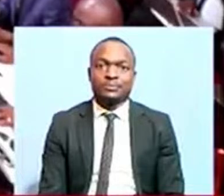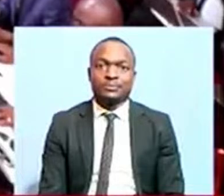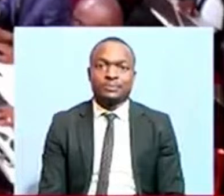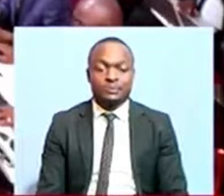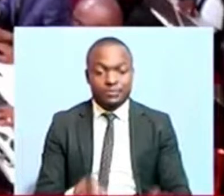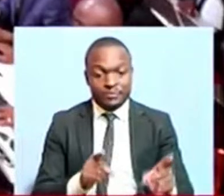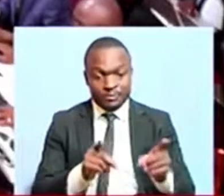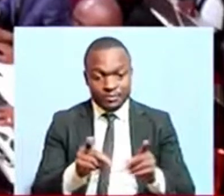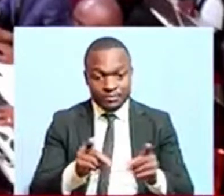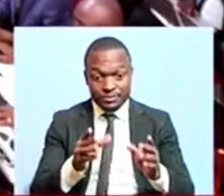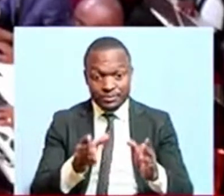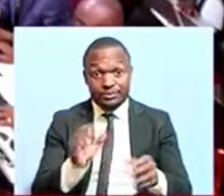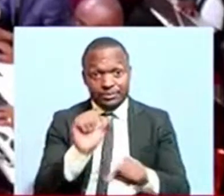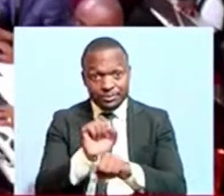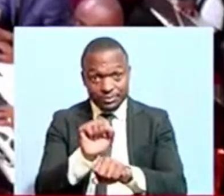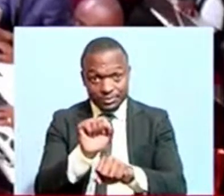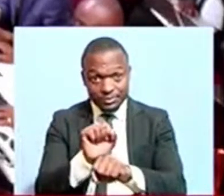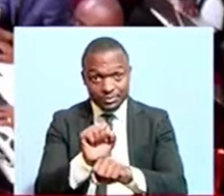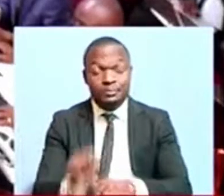Director of Works.